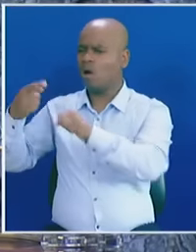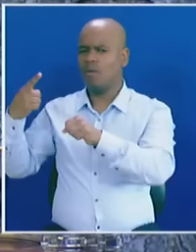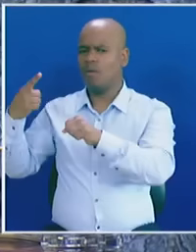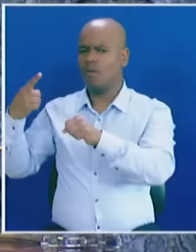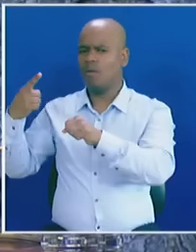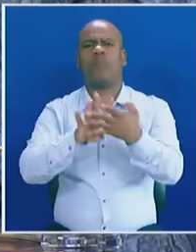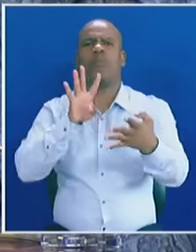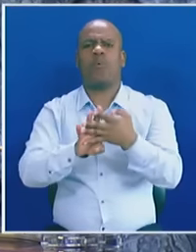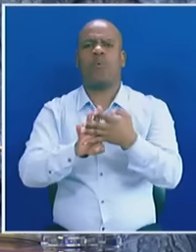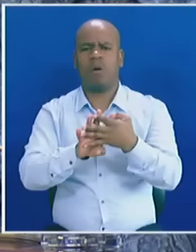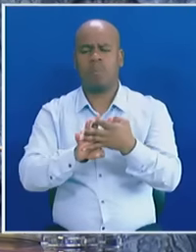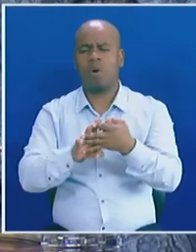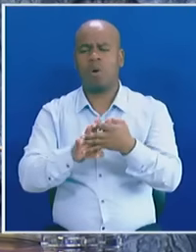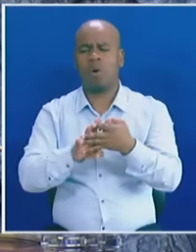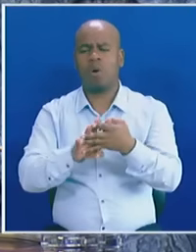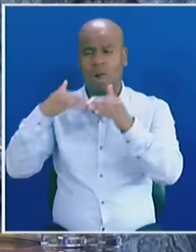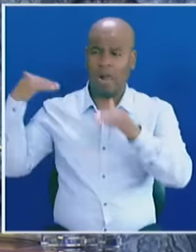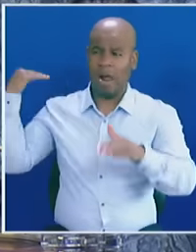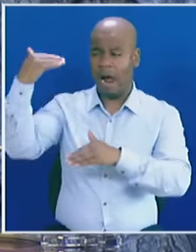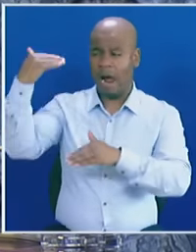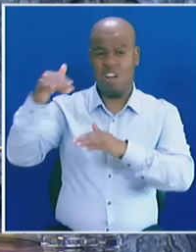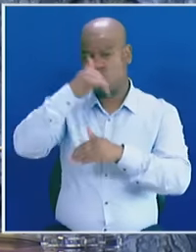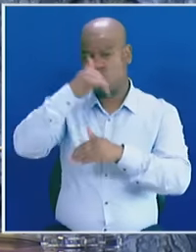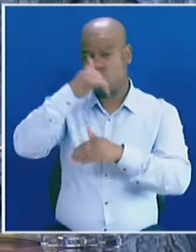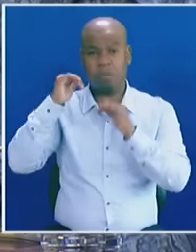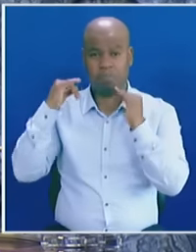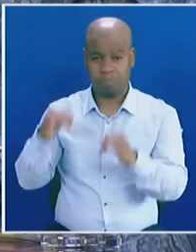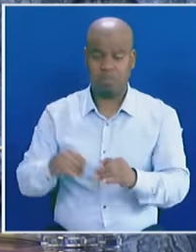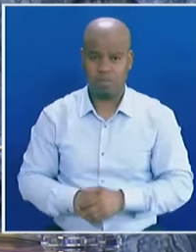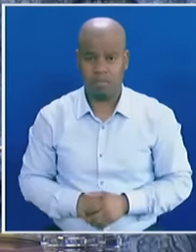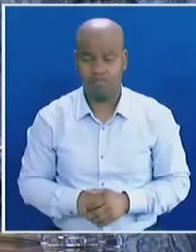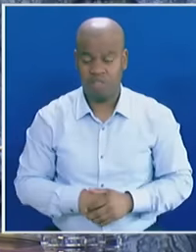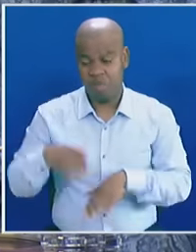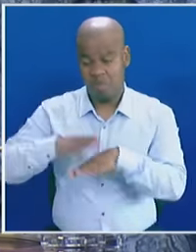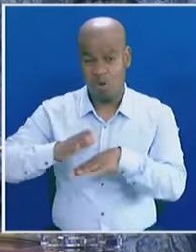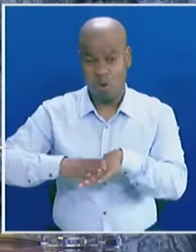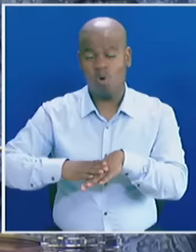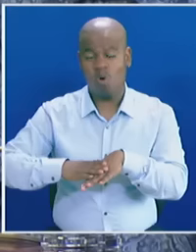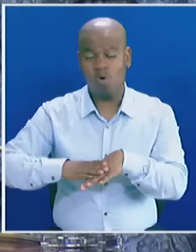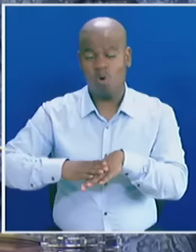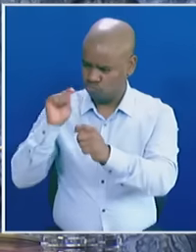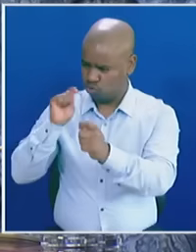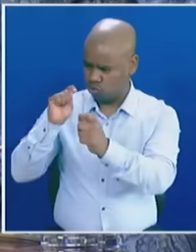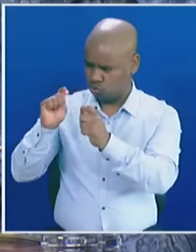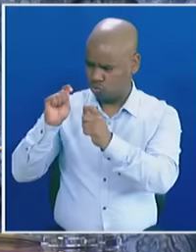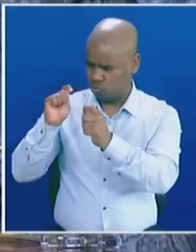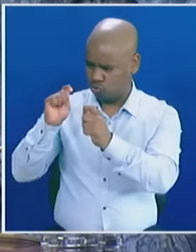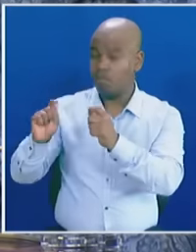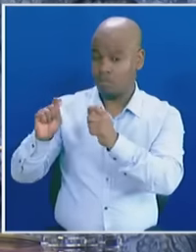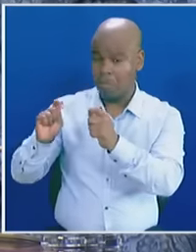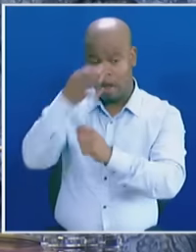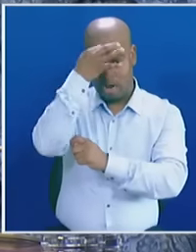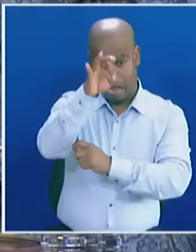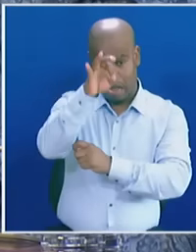likes. The more Order, honorable members. the more things change, the more they stay